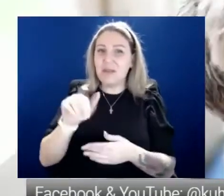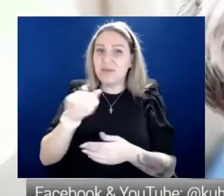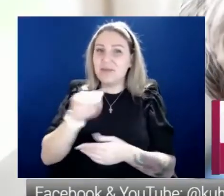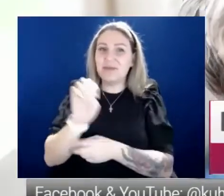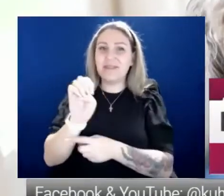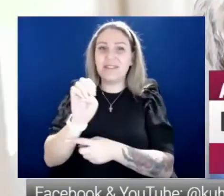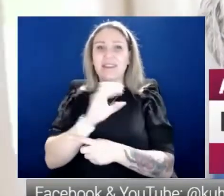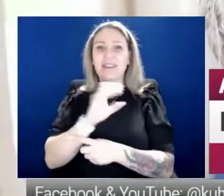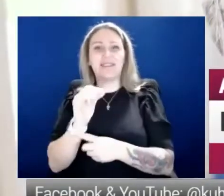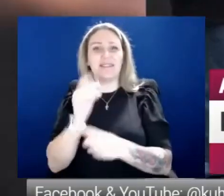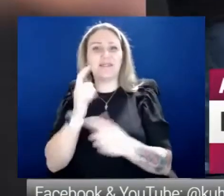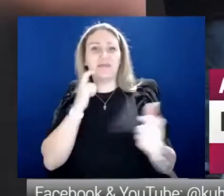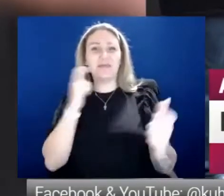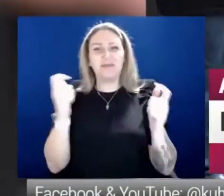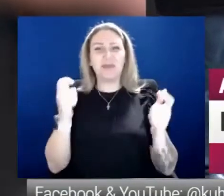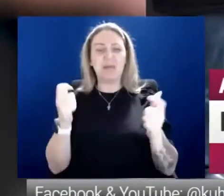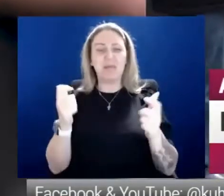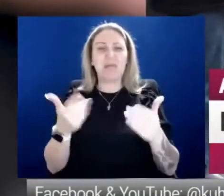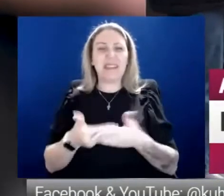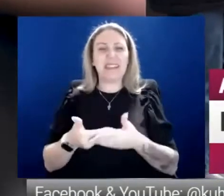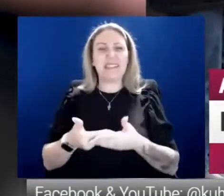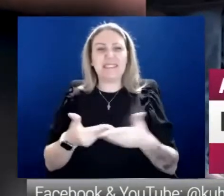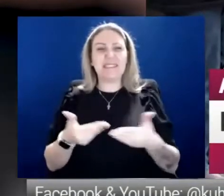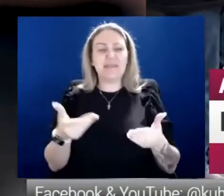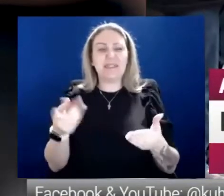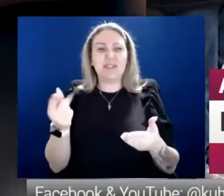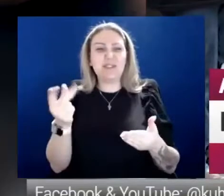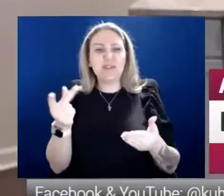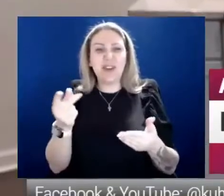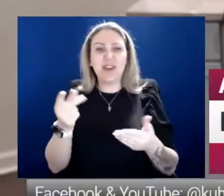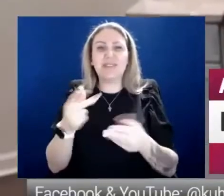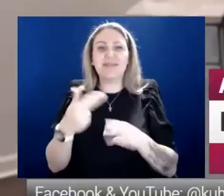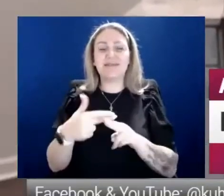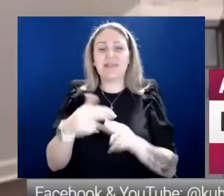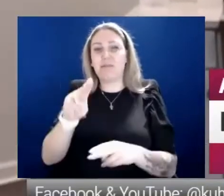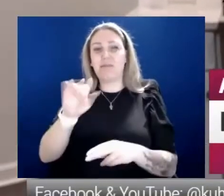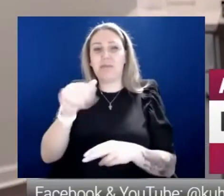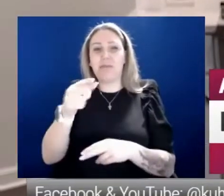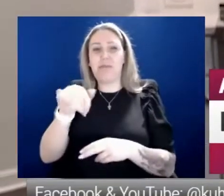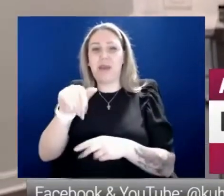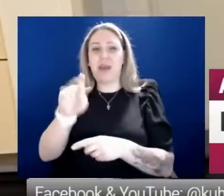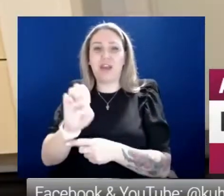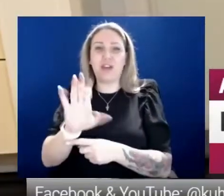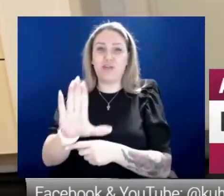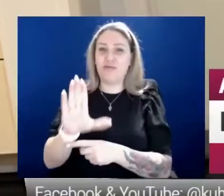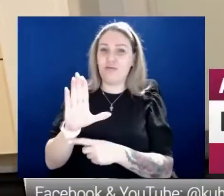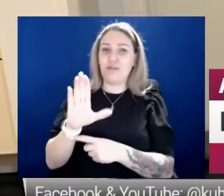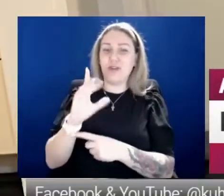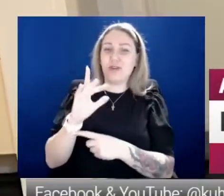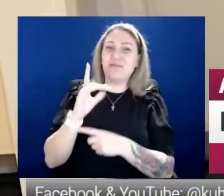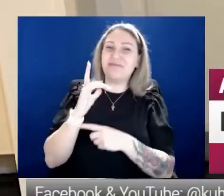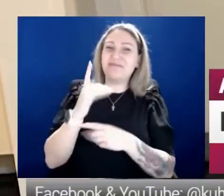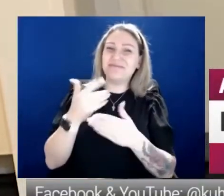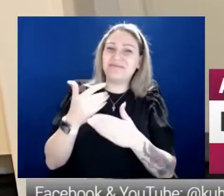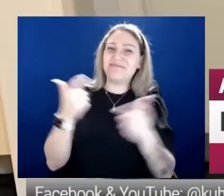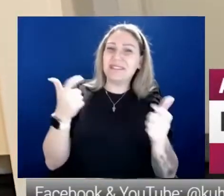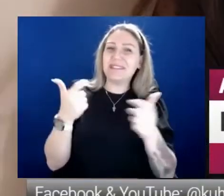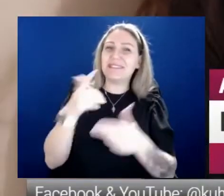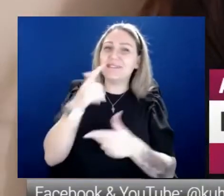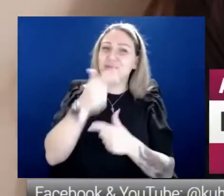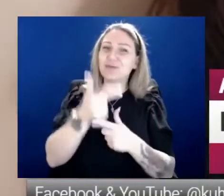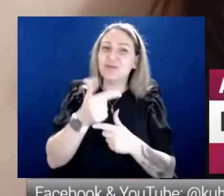fluffy dog named Maggie. Bubbles! Reese's big sister Remy, always the social butterfly, is at preschool at a hat